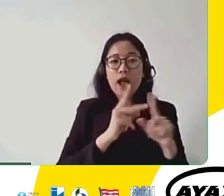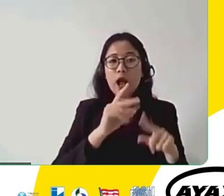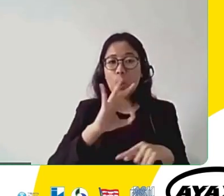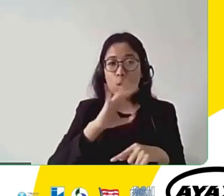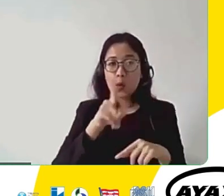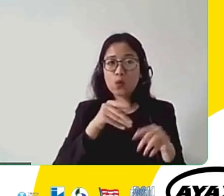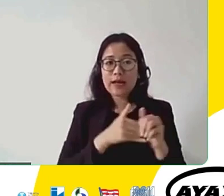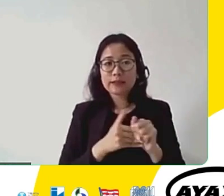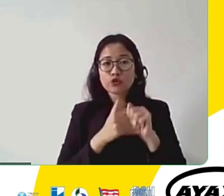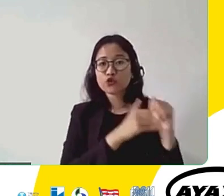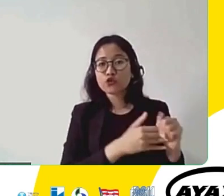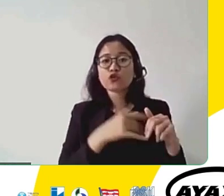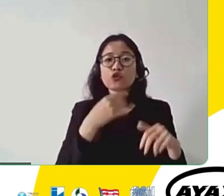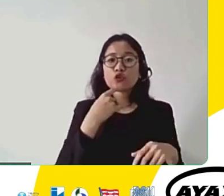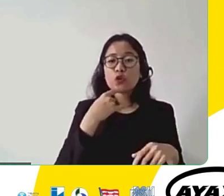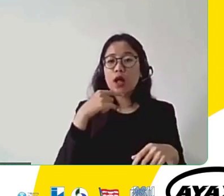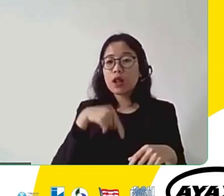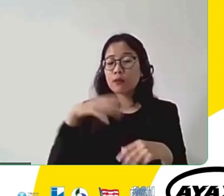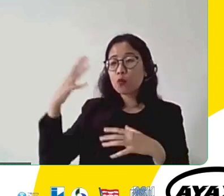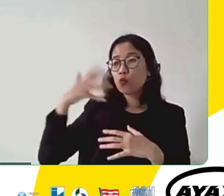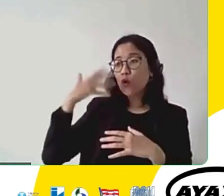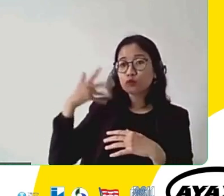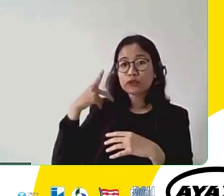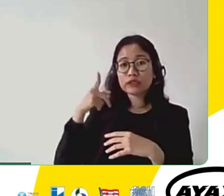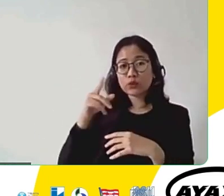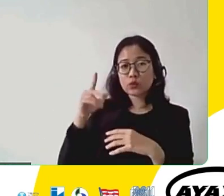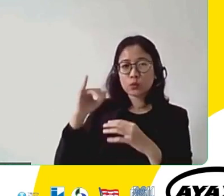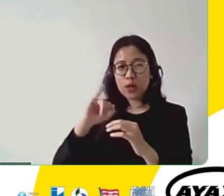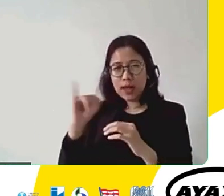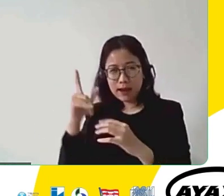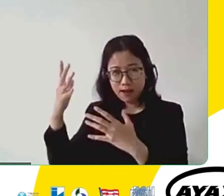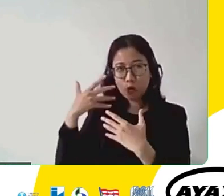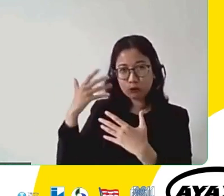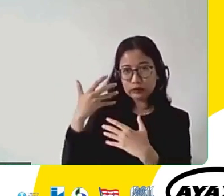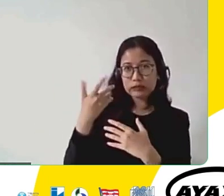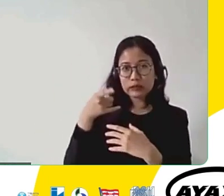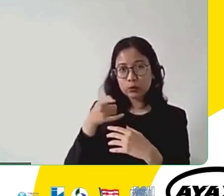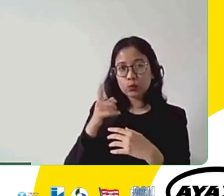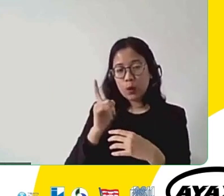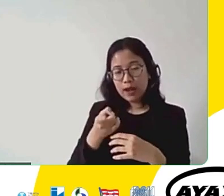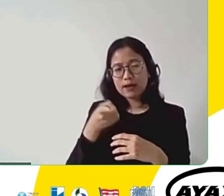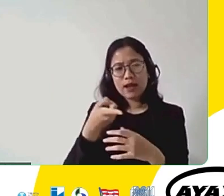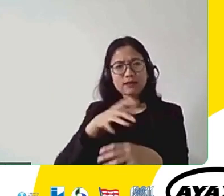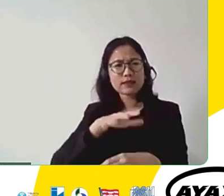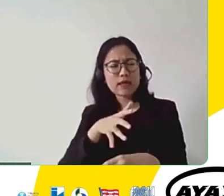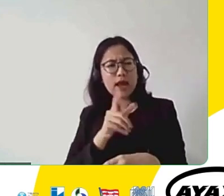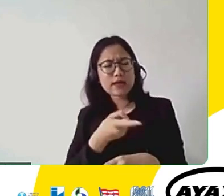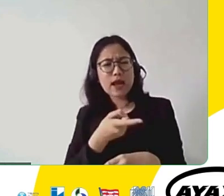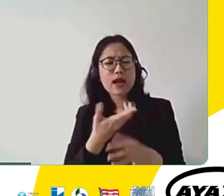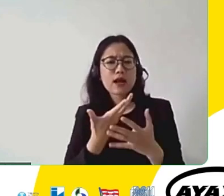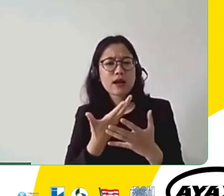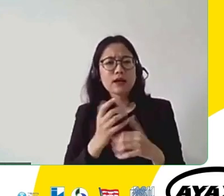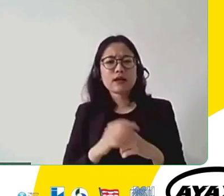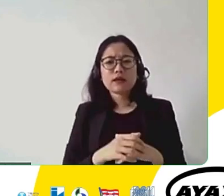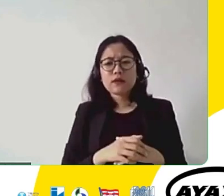that about 7 million people die prematurely every year from air pollution. And if we can